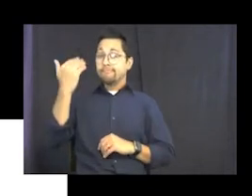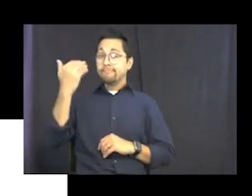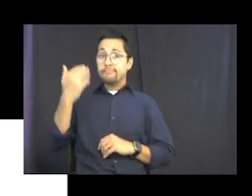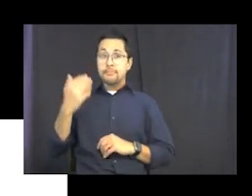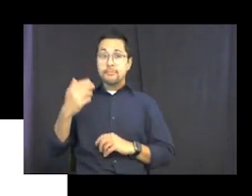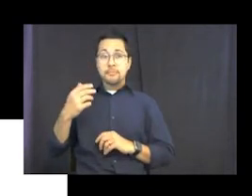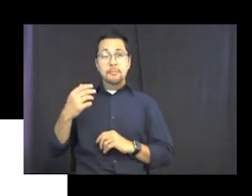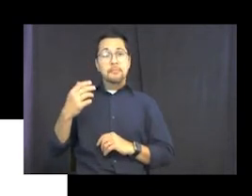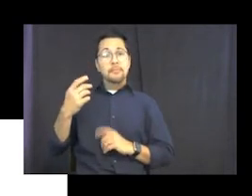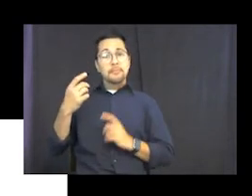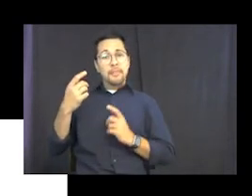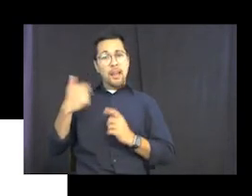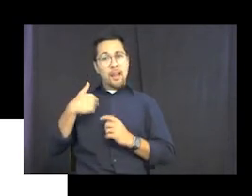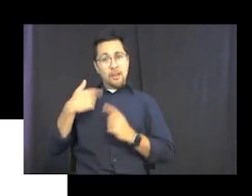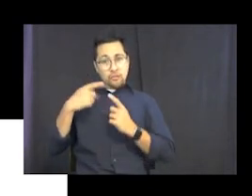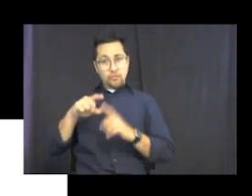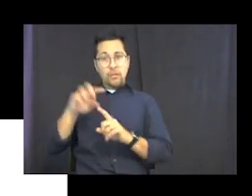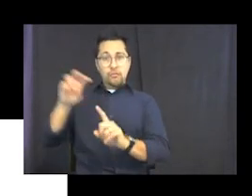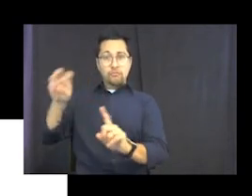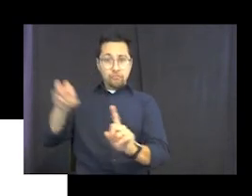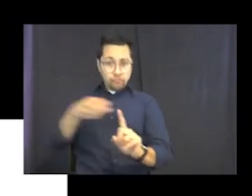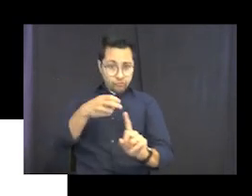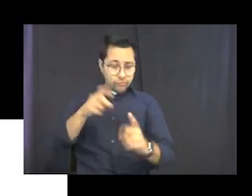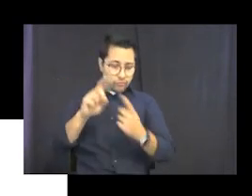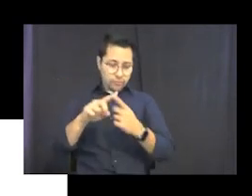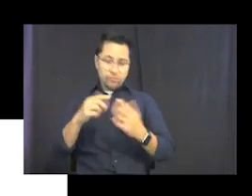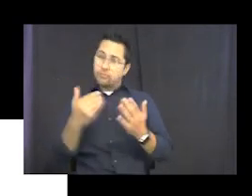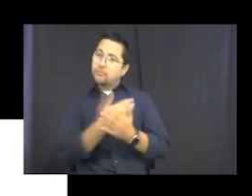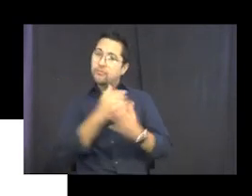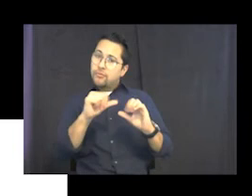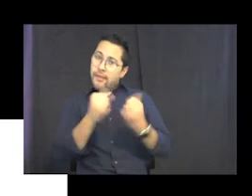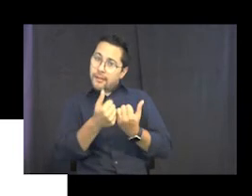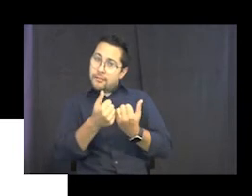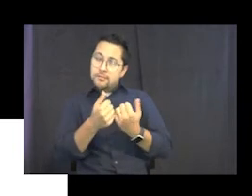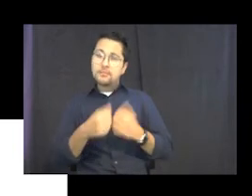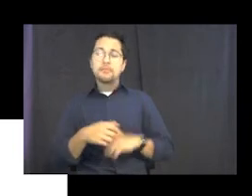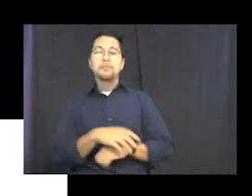Because when I was changing to a new agency,